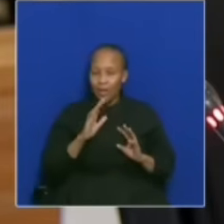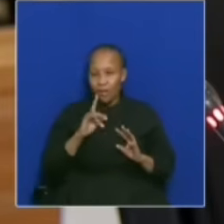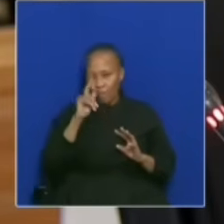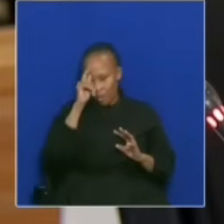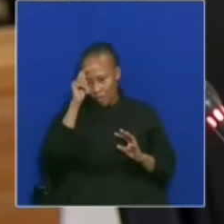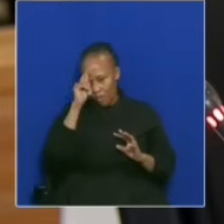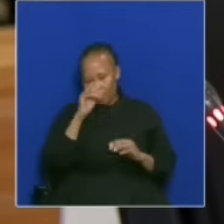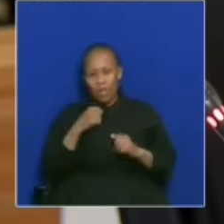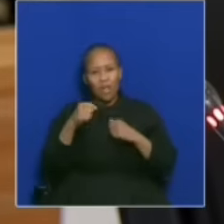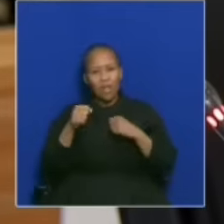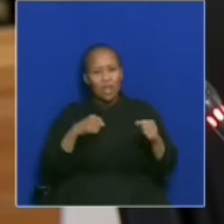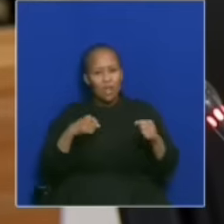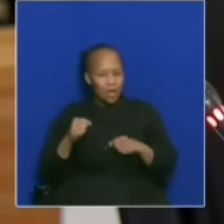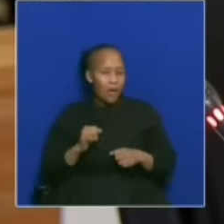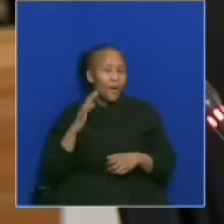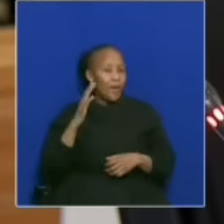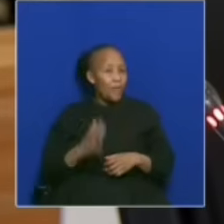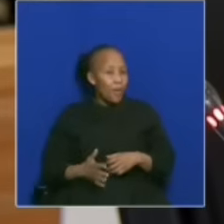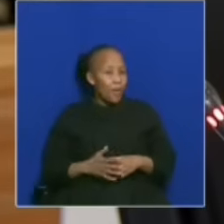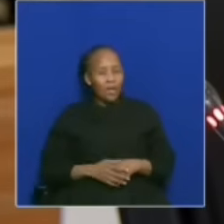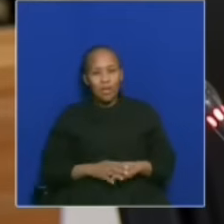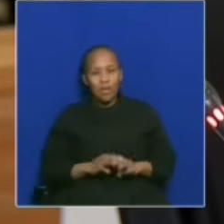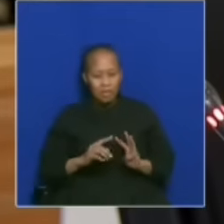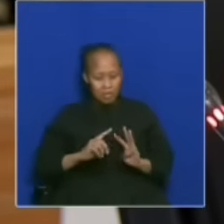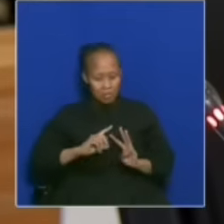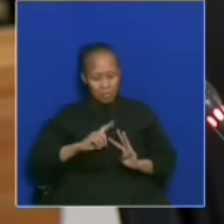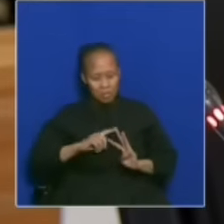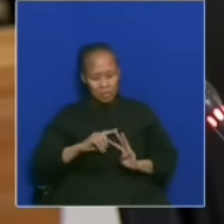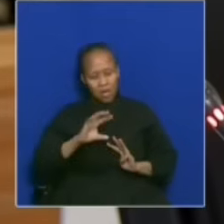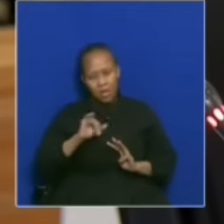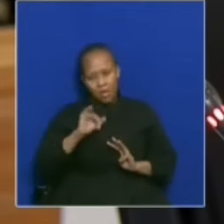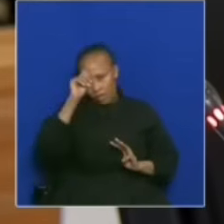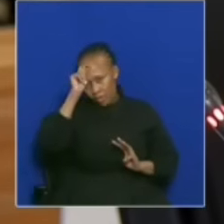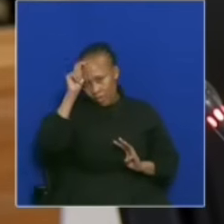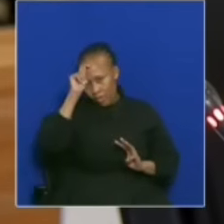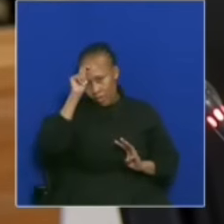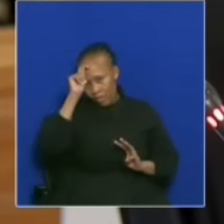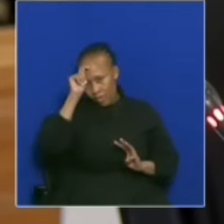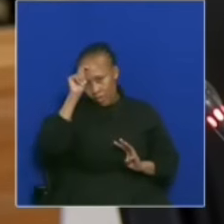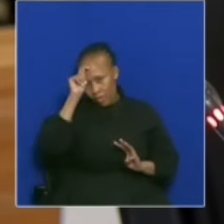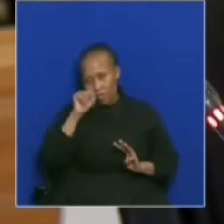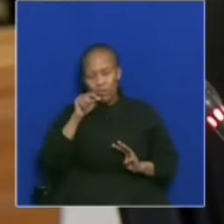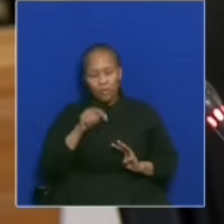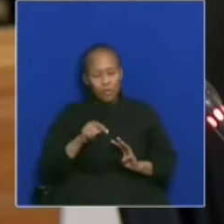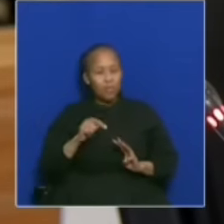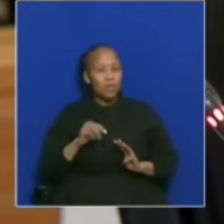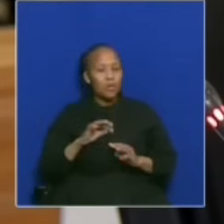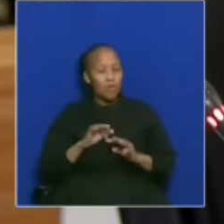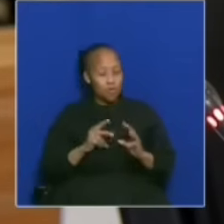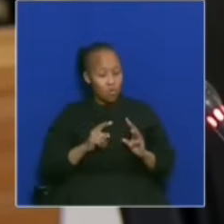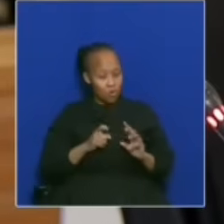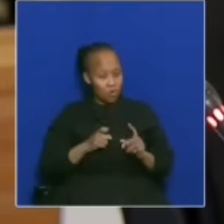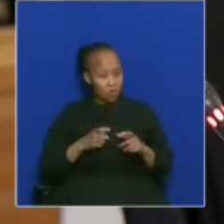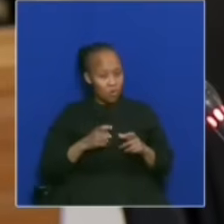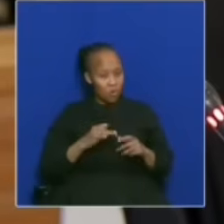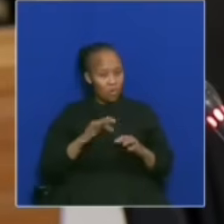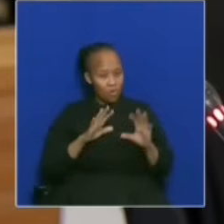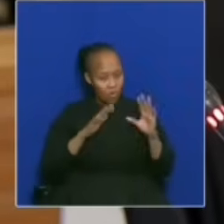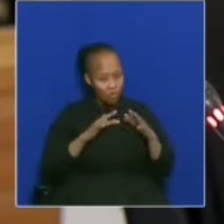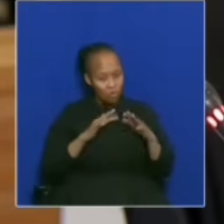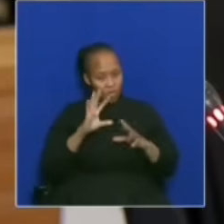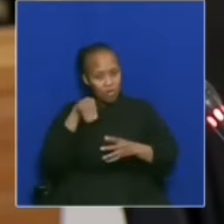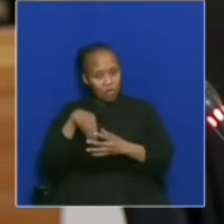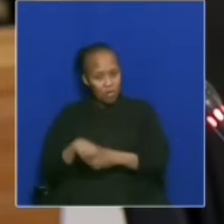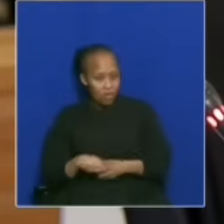who Mr. Sayed controls who apparently are going to be part of this bust as well. Whether they are